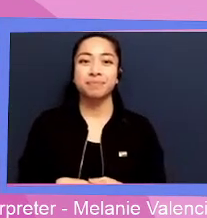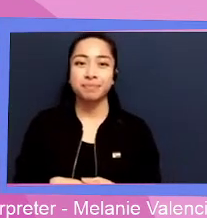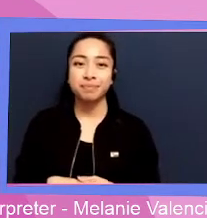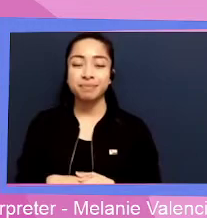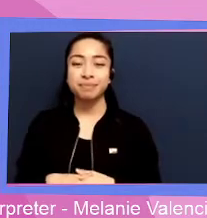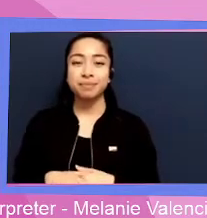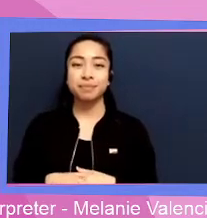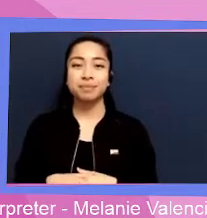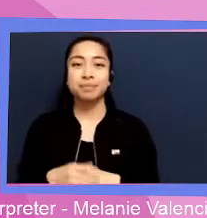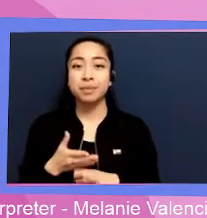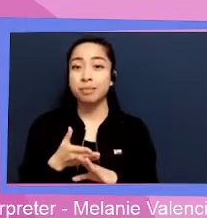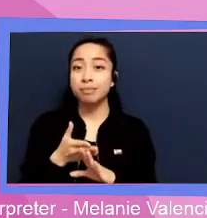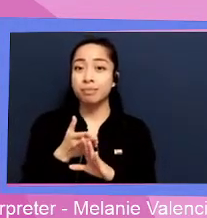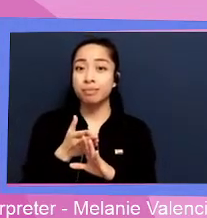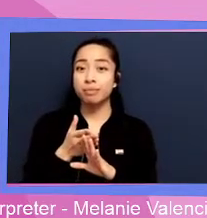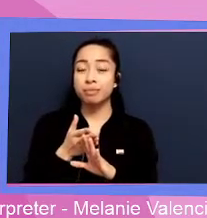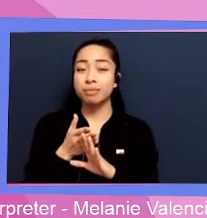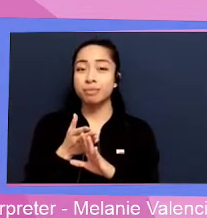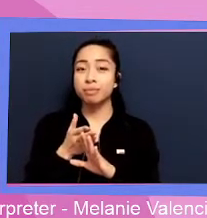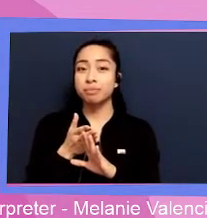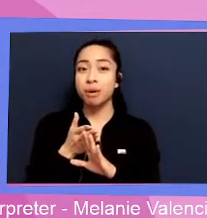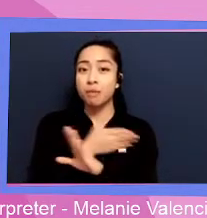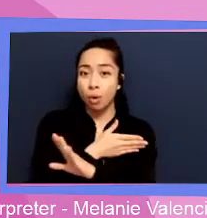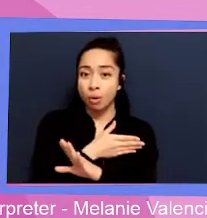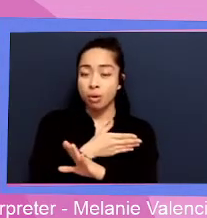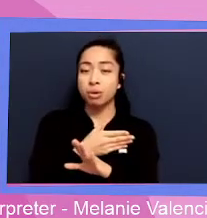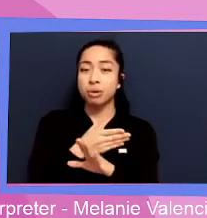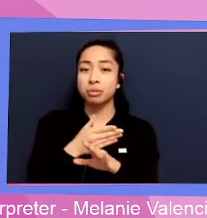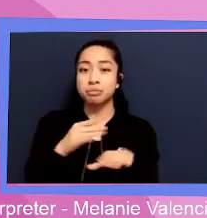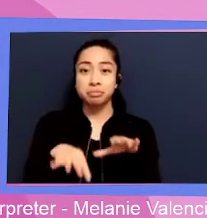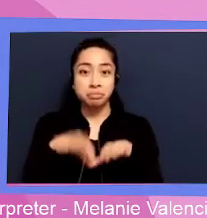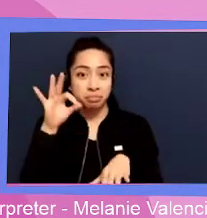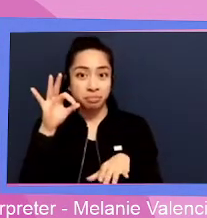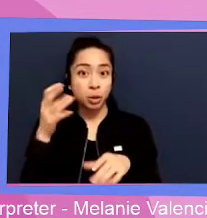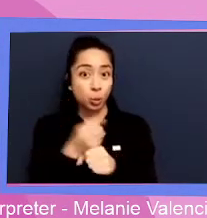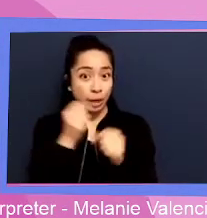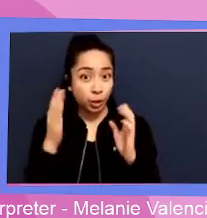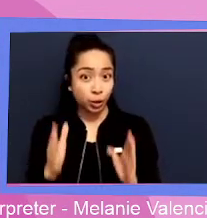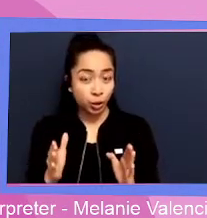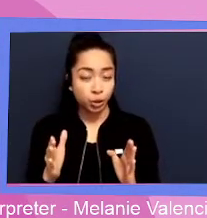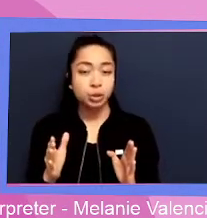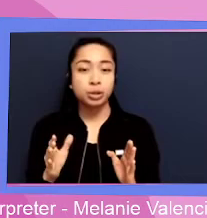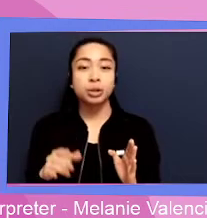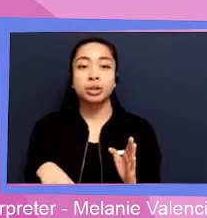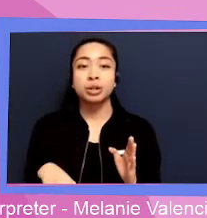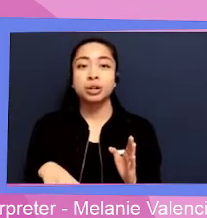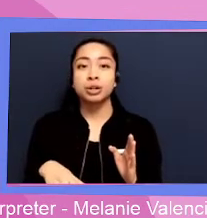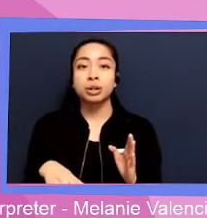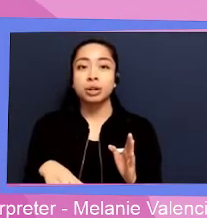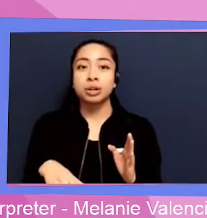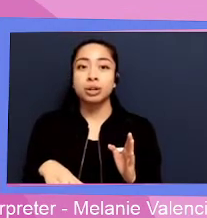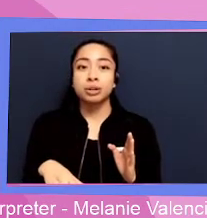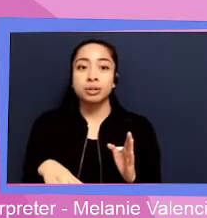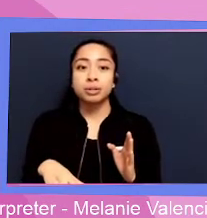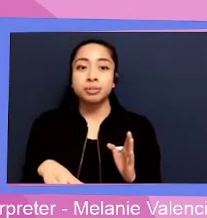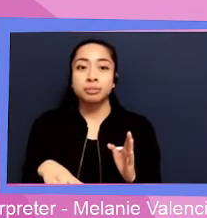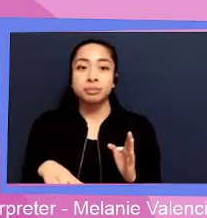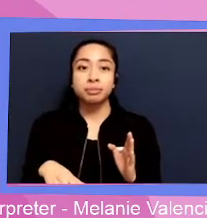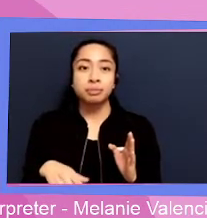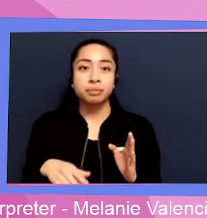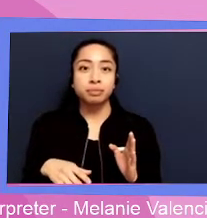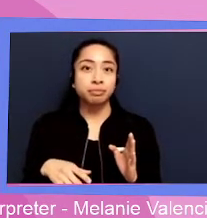Before we do our winning drawing, I would love to know, everybody who's watching should